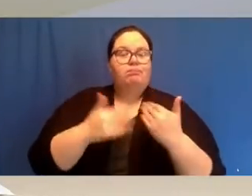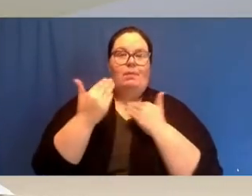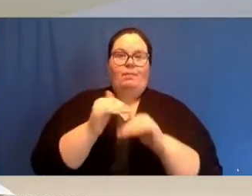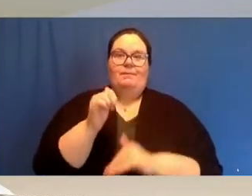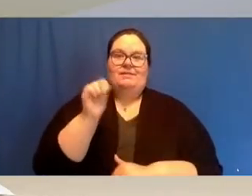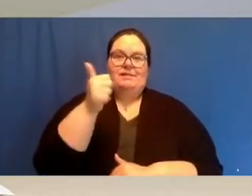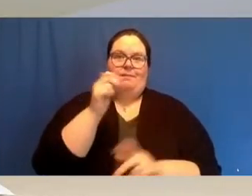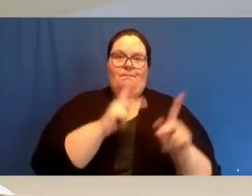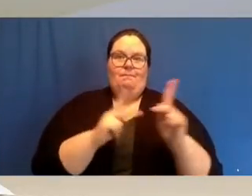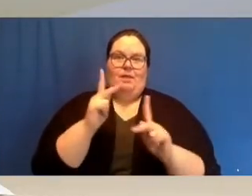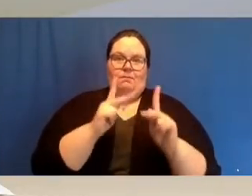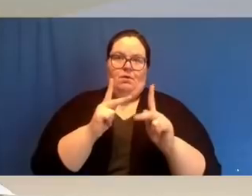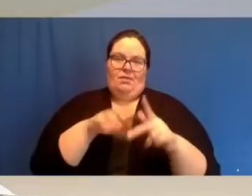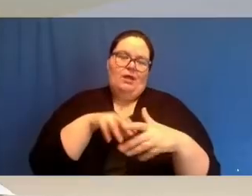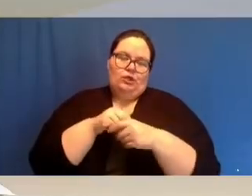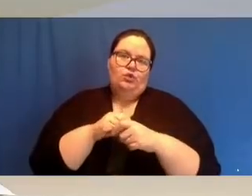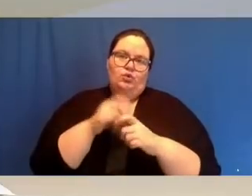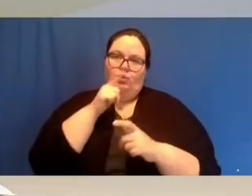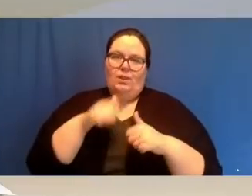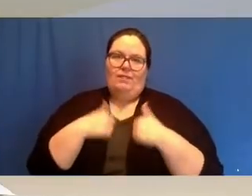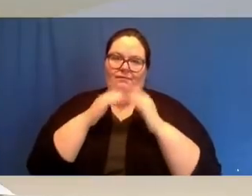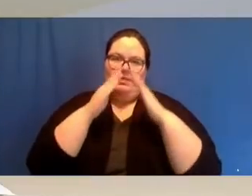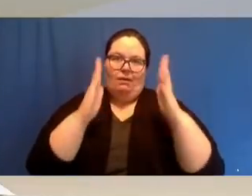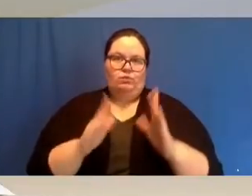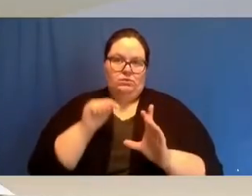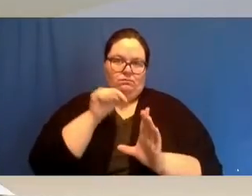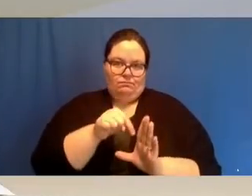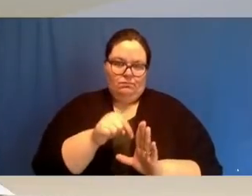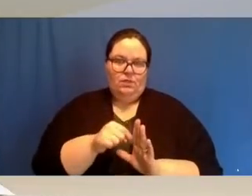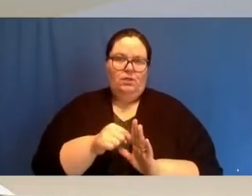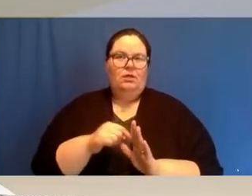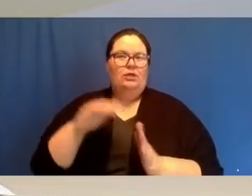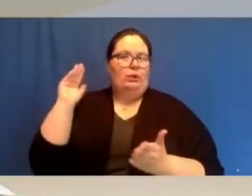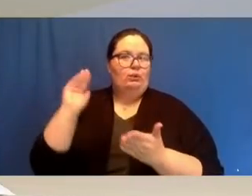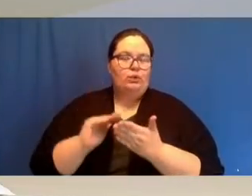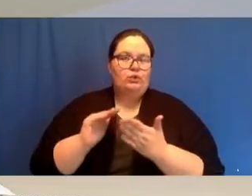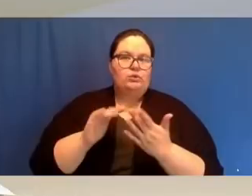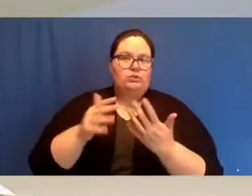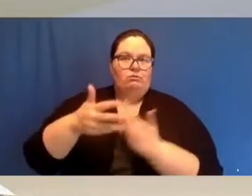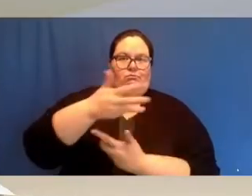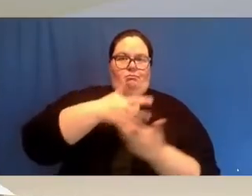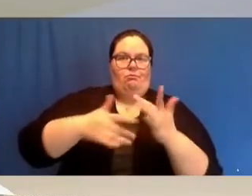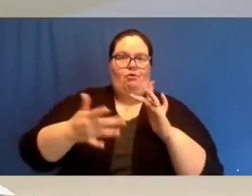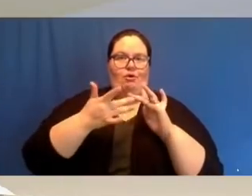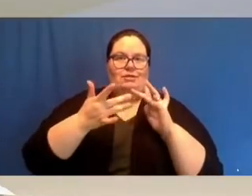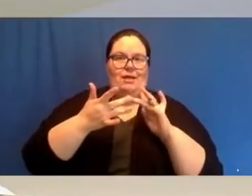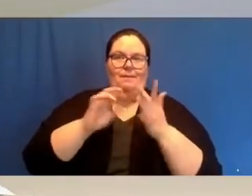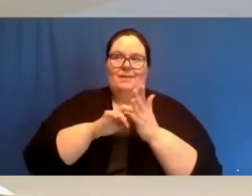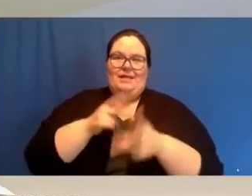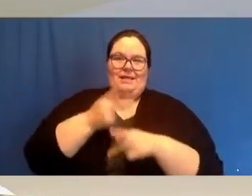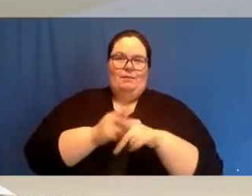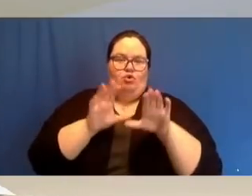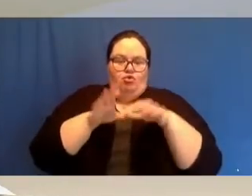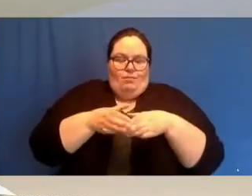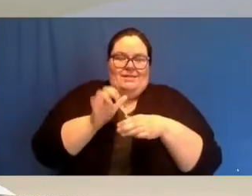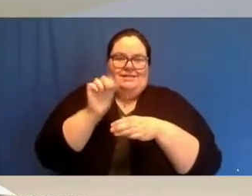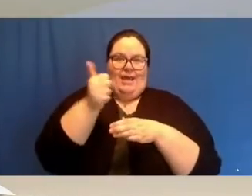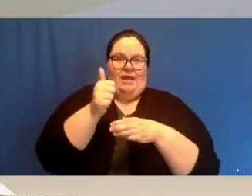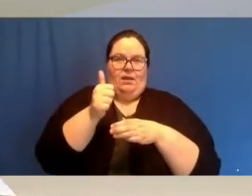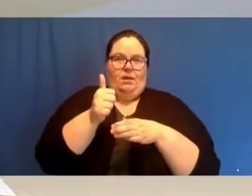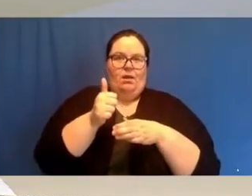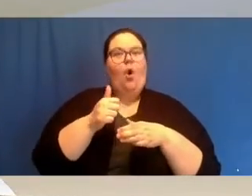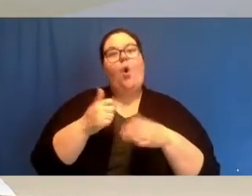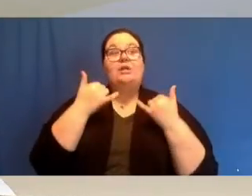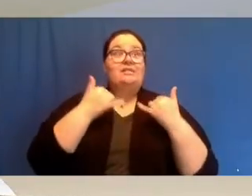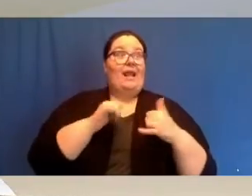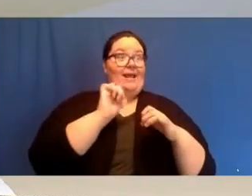your household members. In order to decrease the number of contacts, you should have a steady 10 people, not a different 10